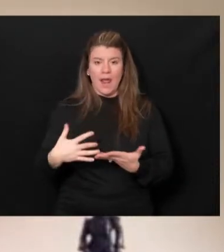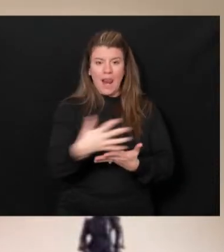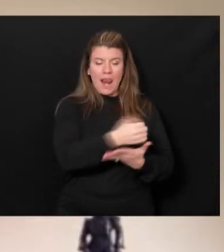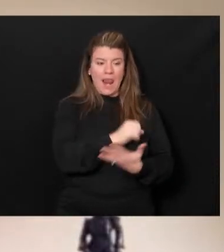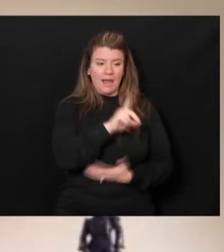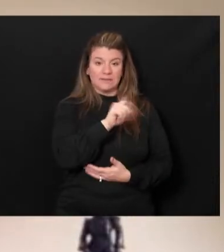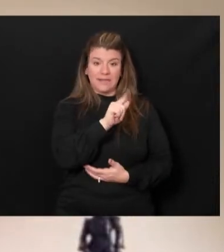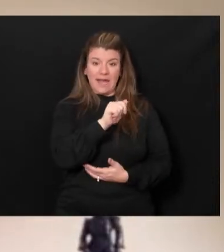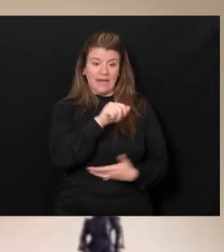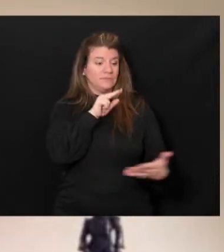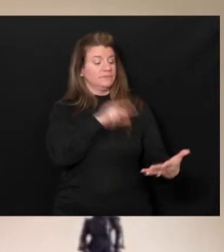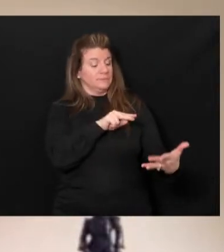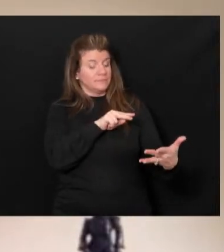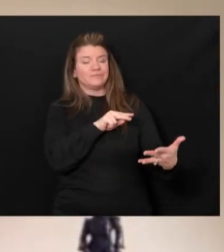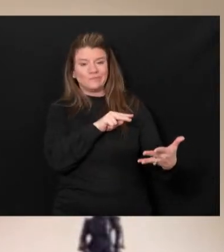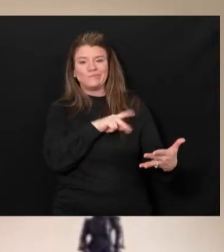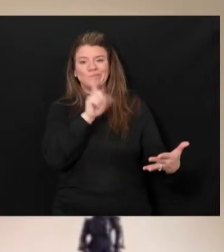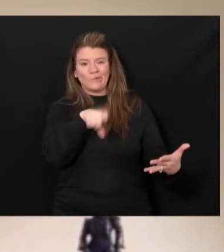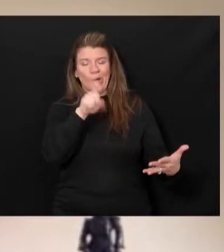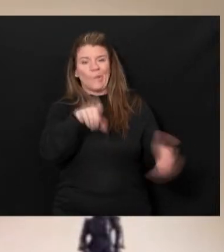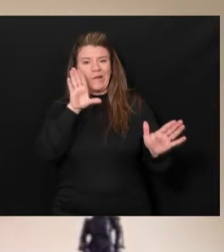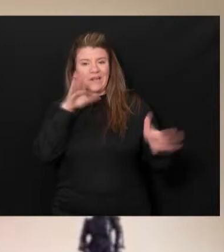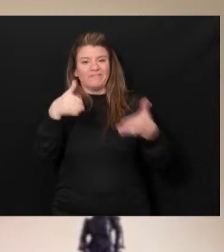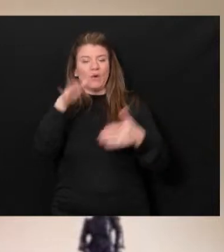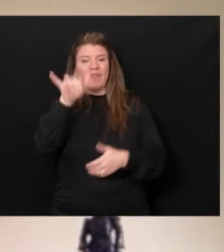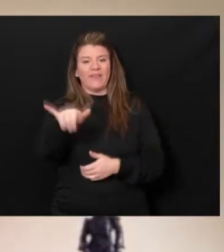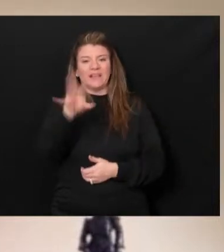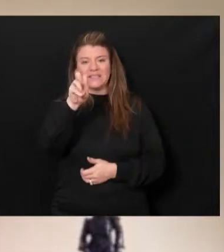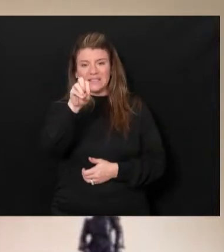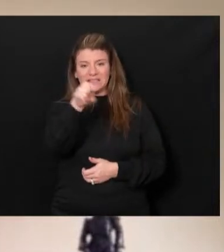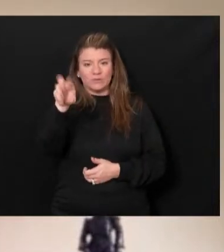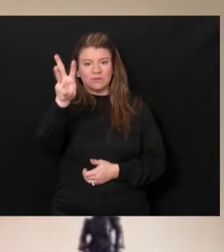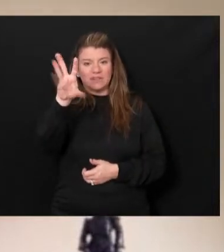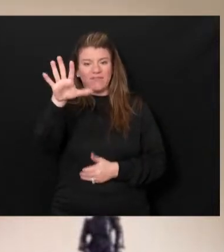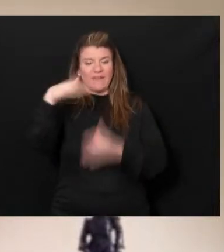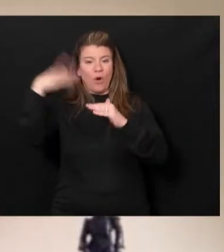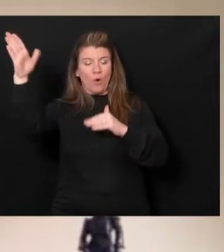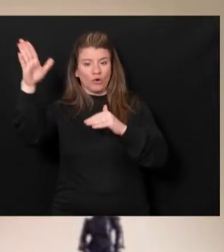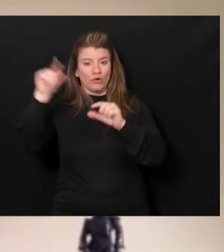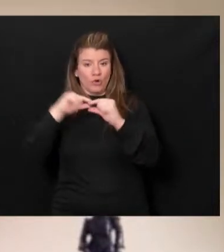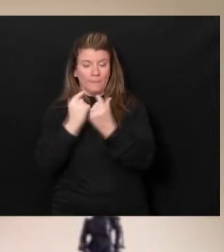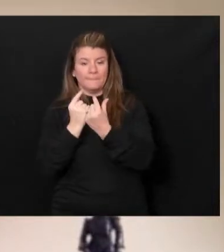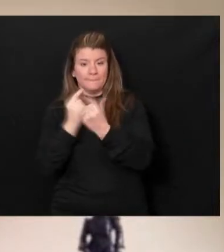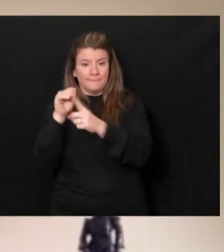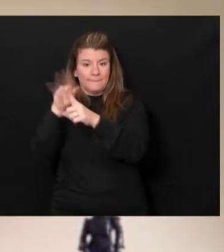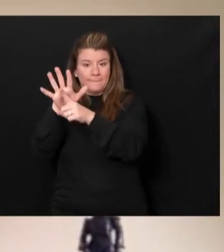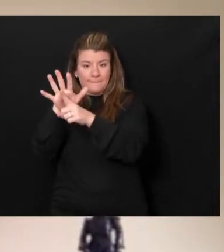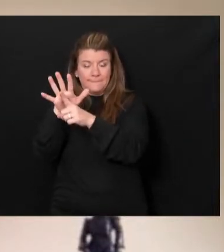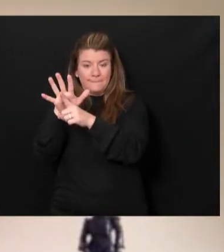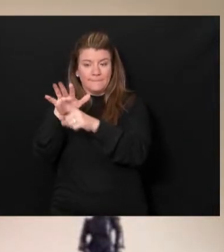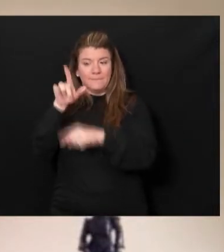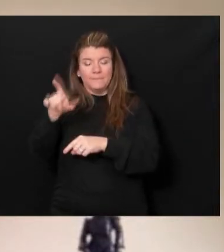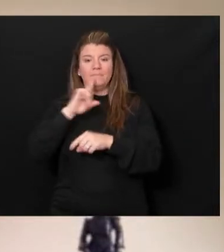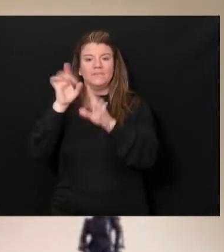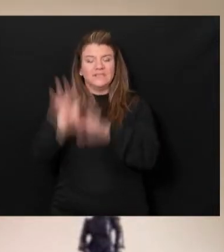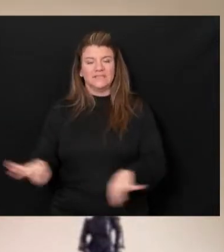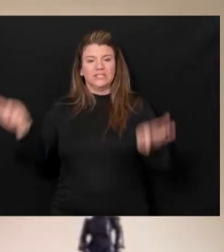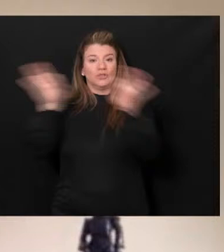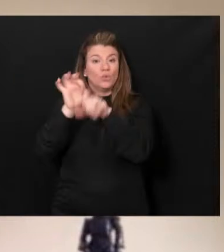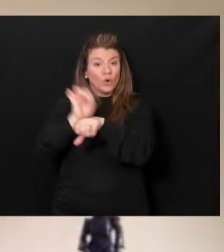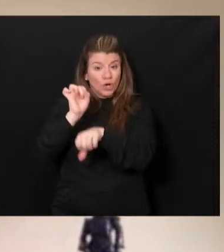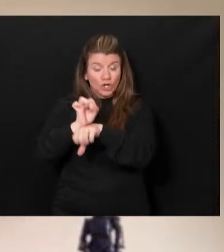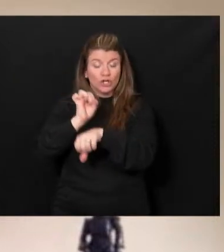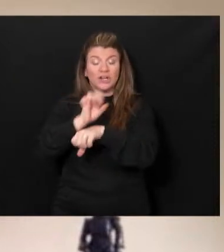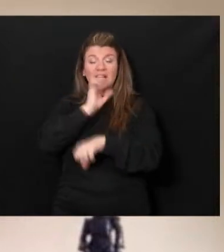to focus on that 60 to 65 and older population, our essential workers